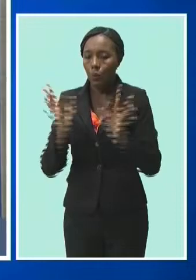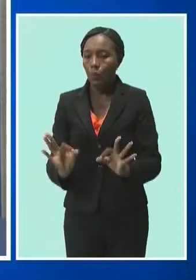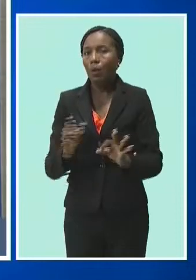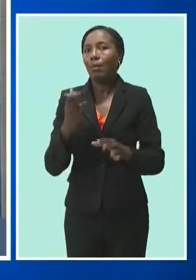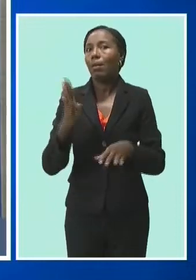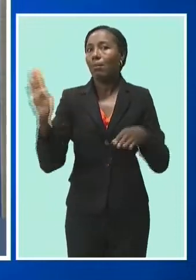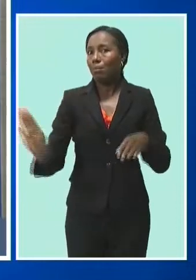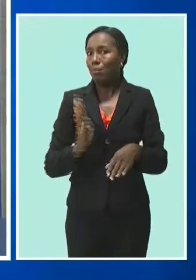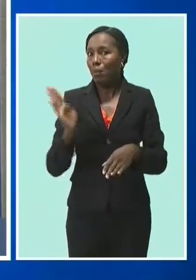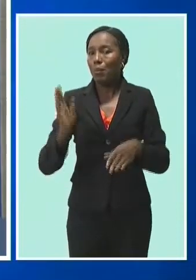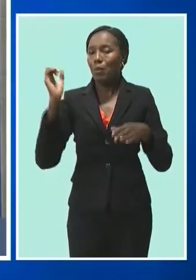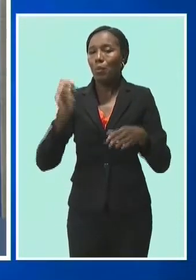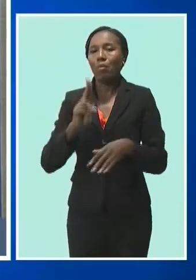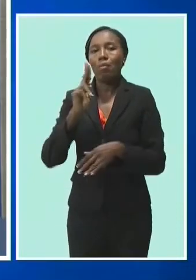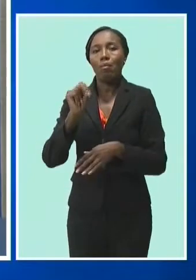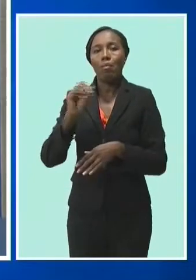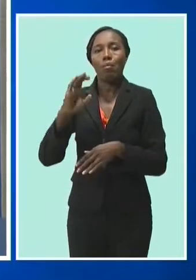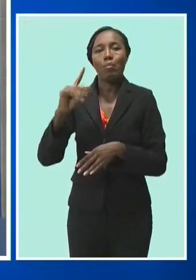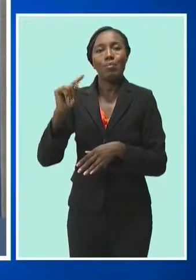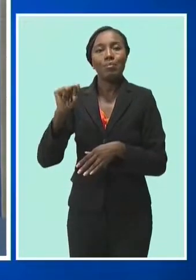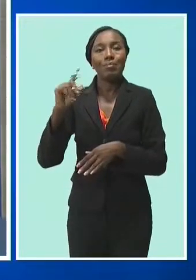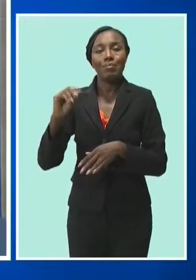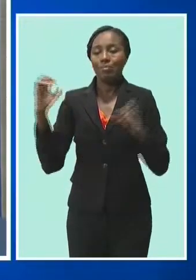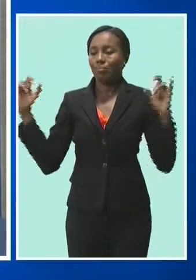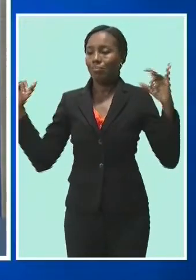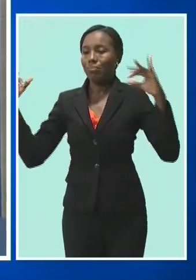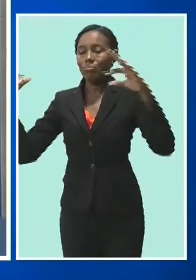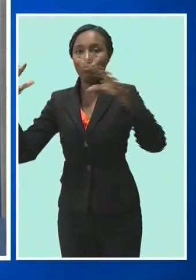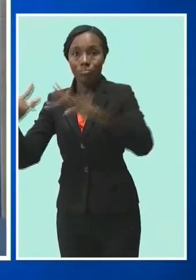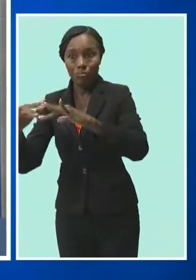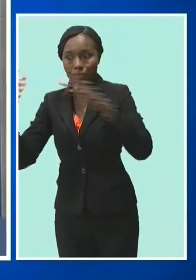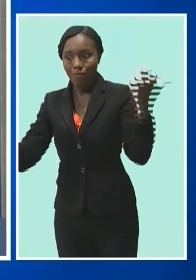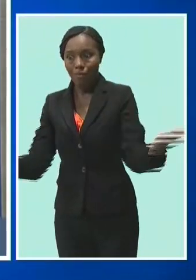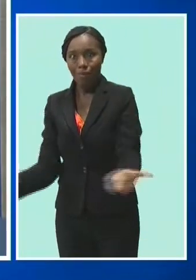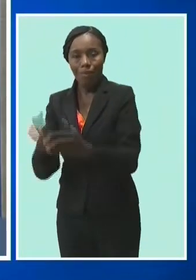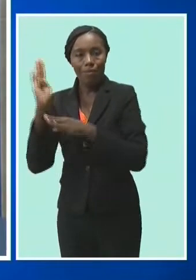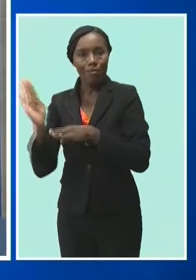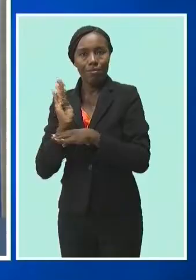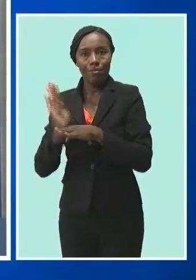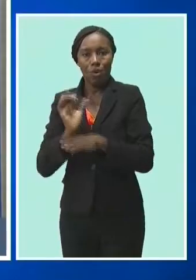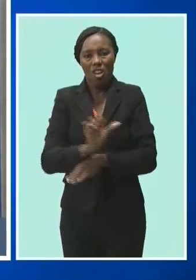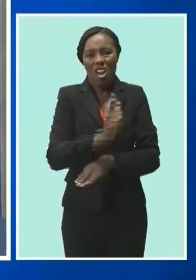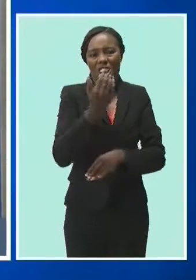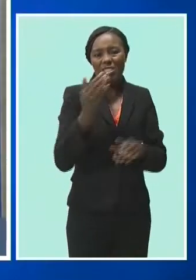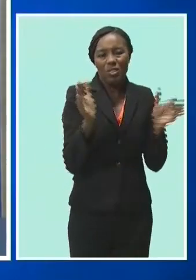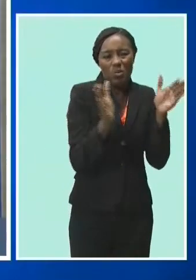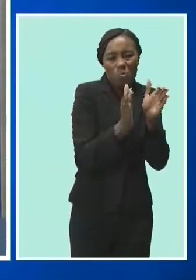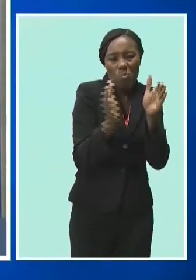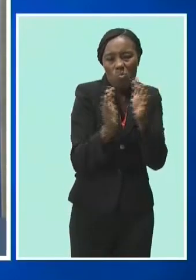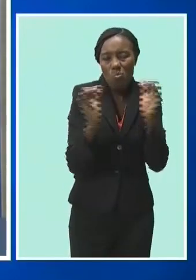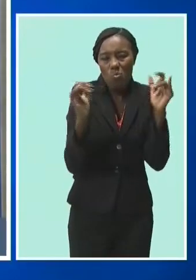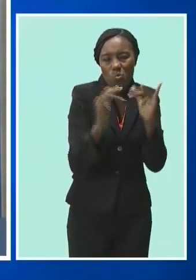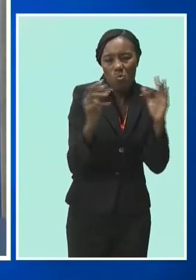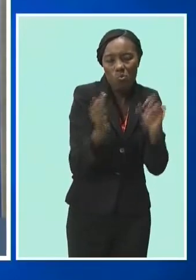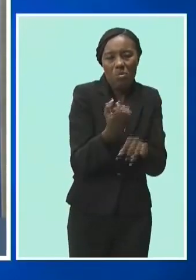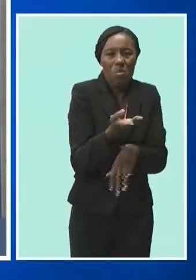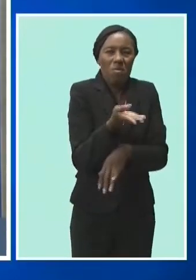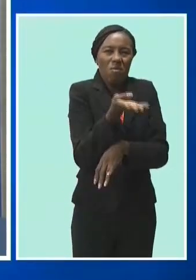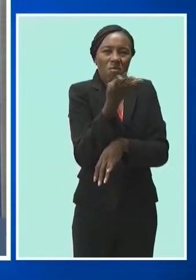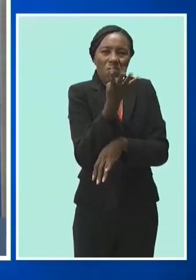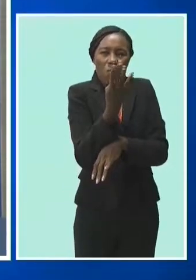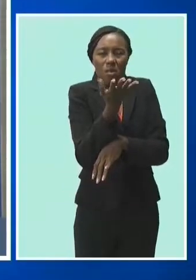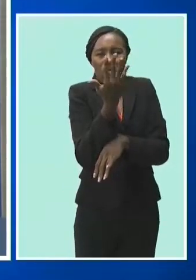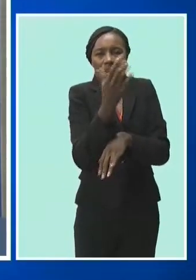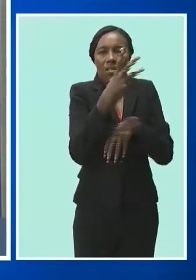host the UNCTAD conference and the smaller conferences around that, which usually happen about 5 days before. That includes the World